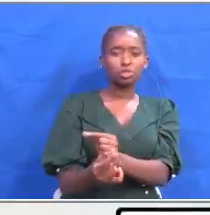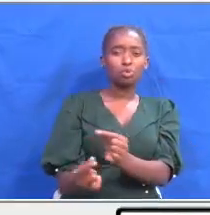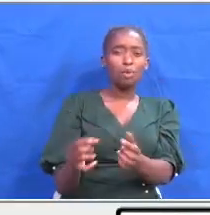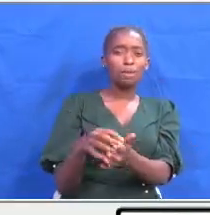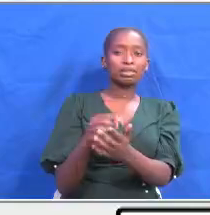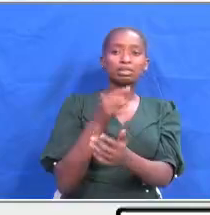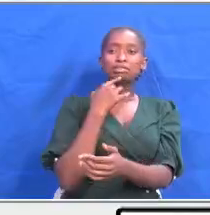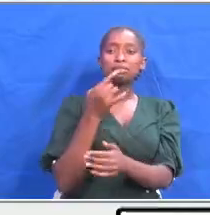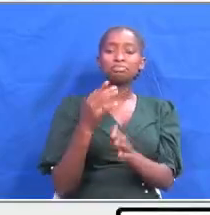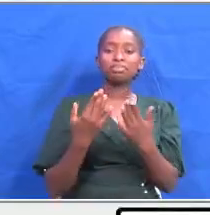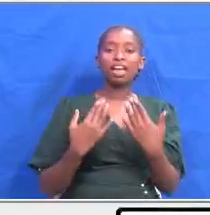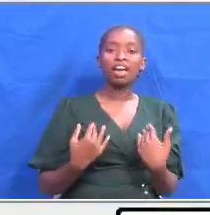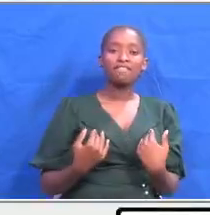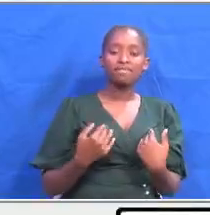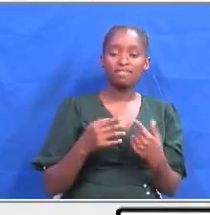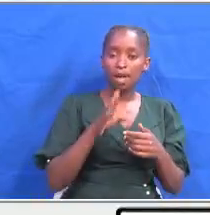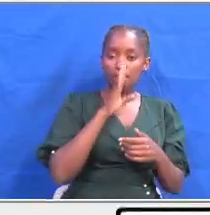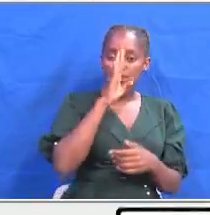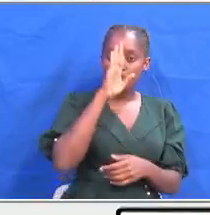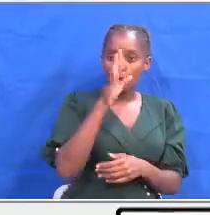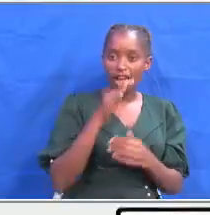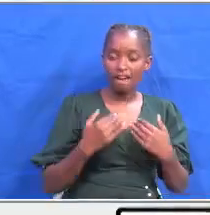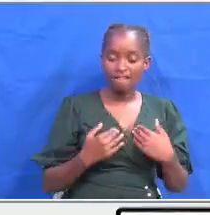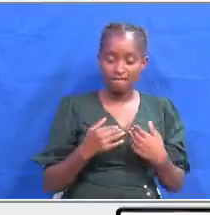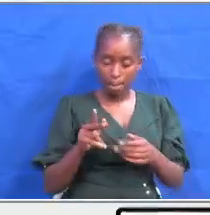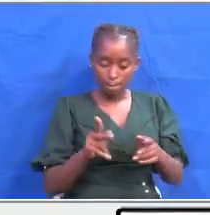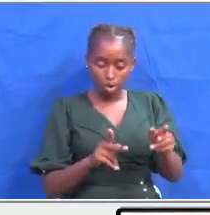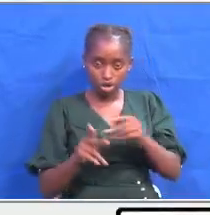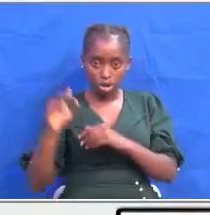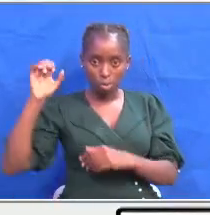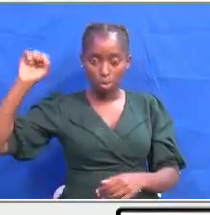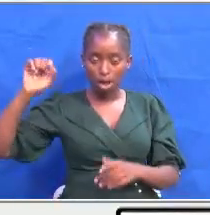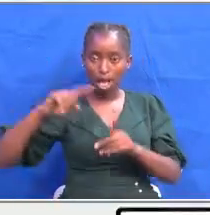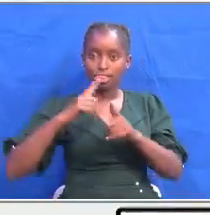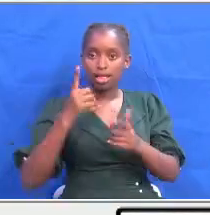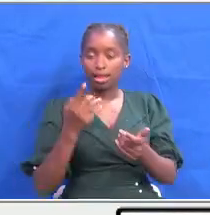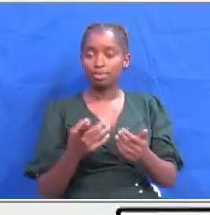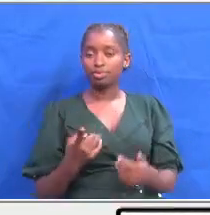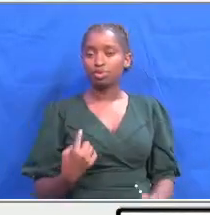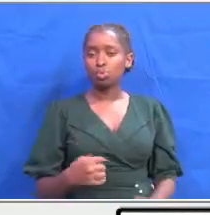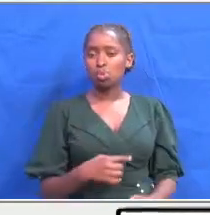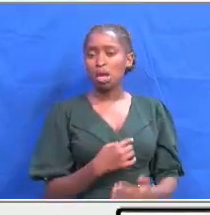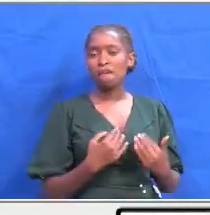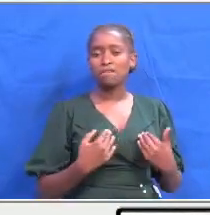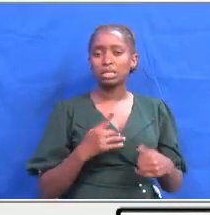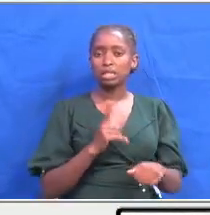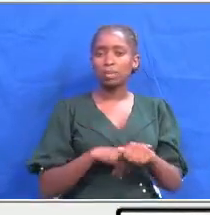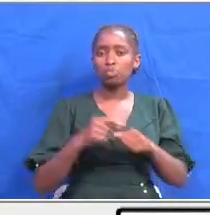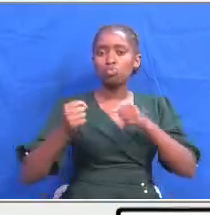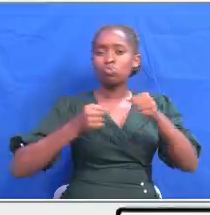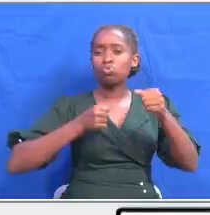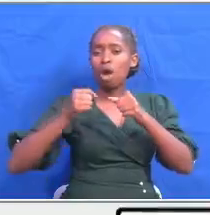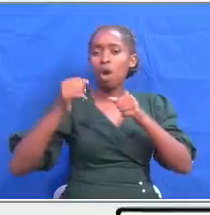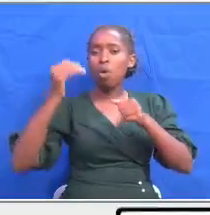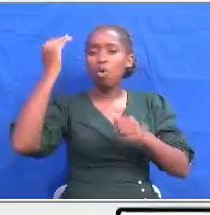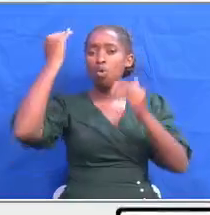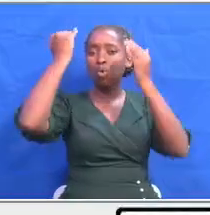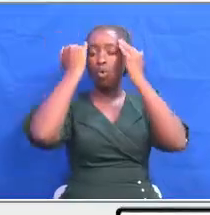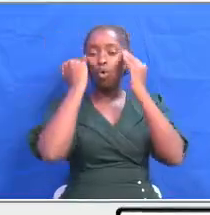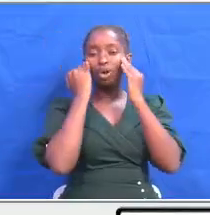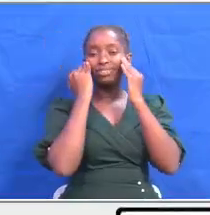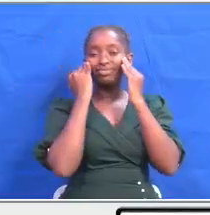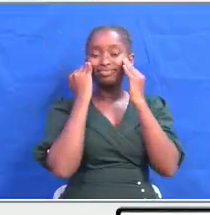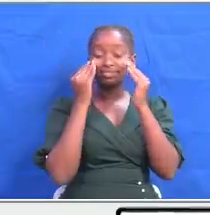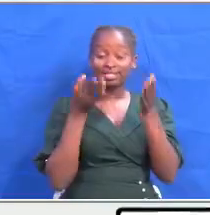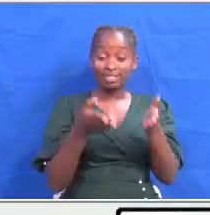say it's just going to be a political process and probably then lawyers will fight in the courts and all that. This is something